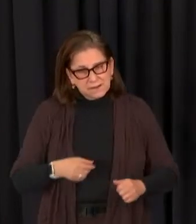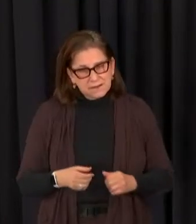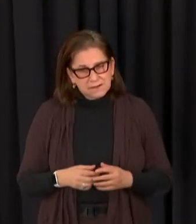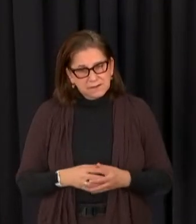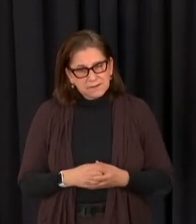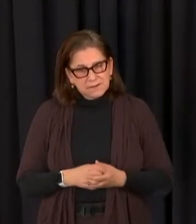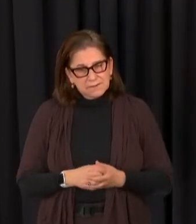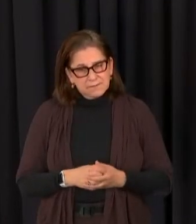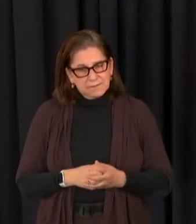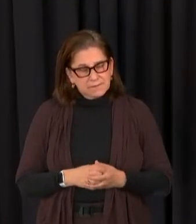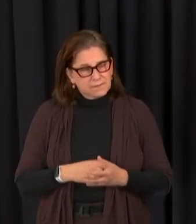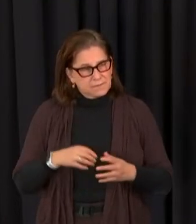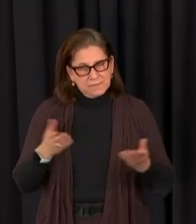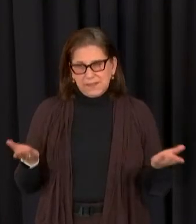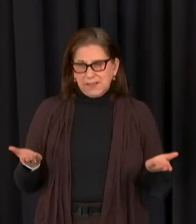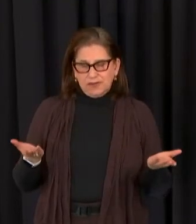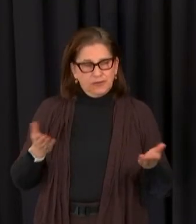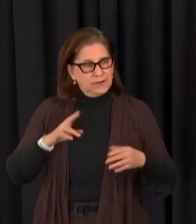capital?